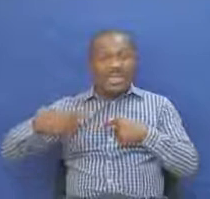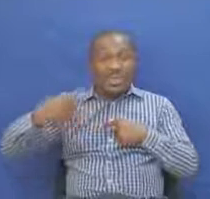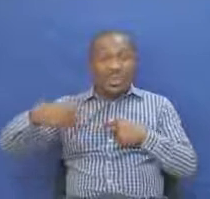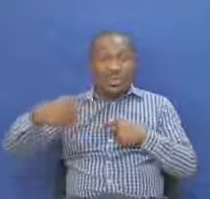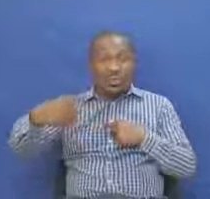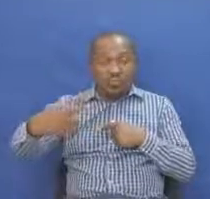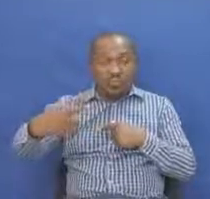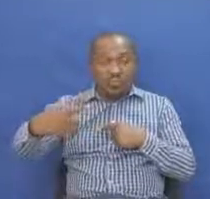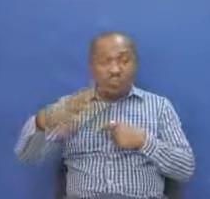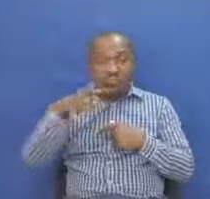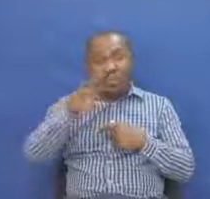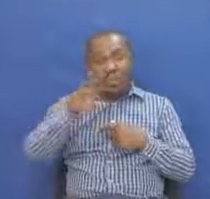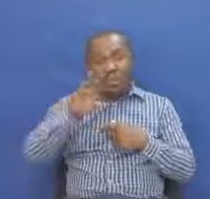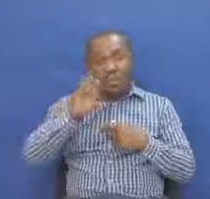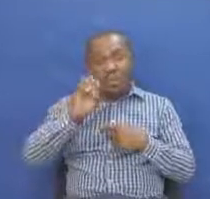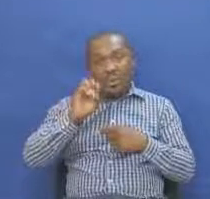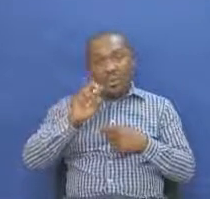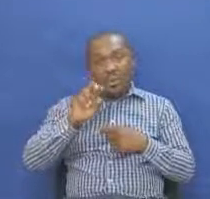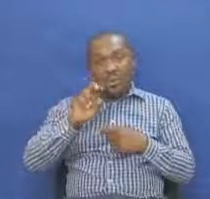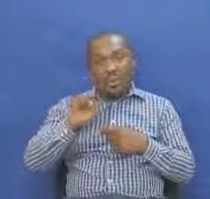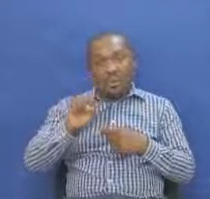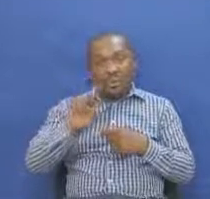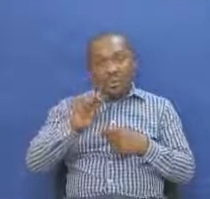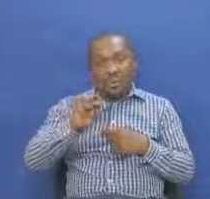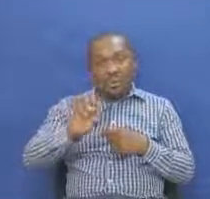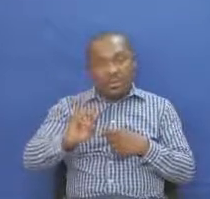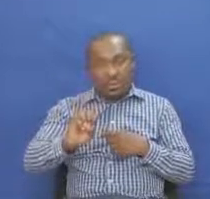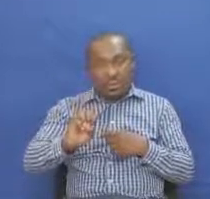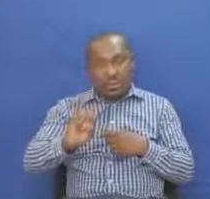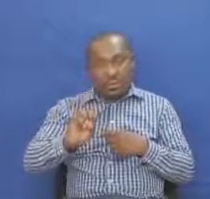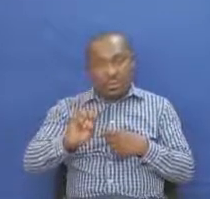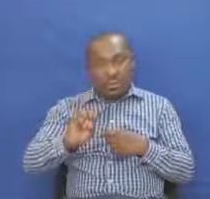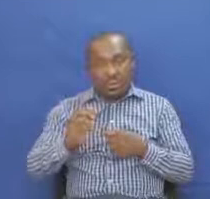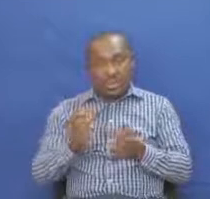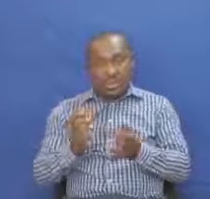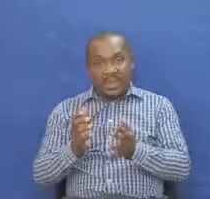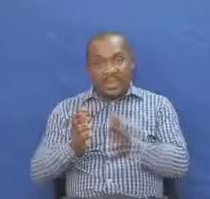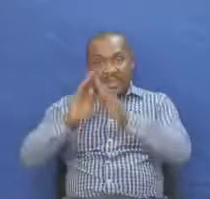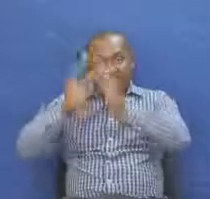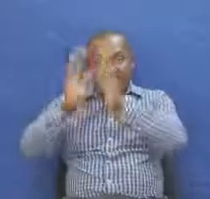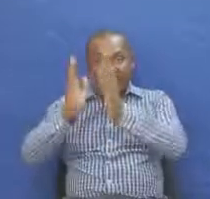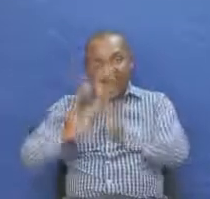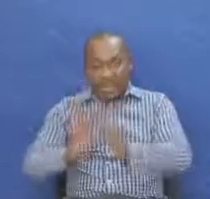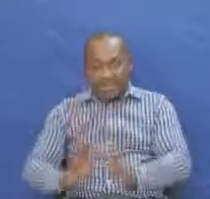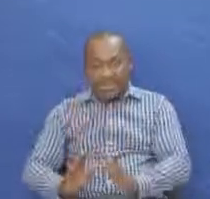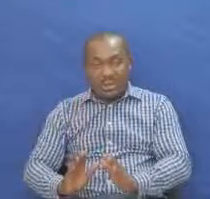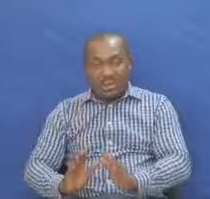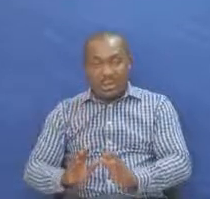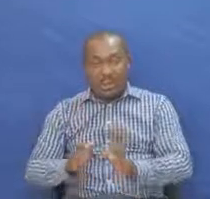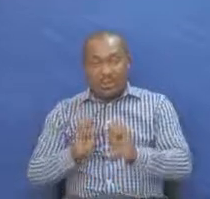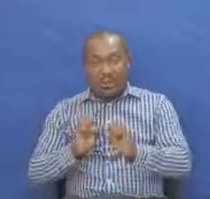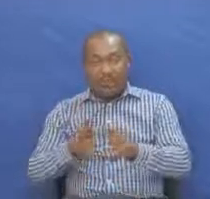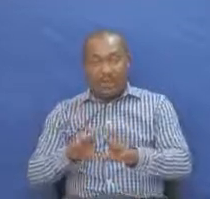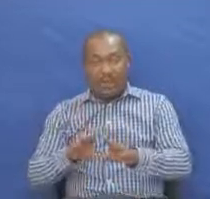the size of a newborn baby. No matter a